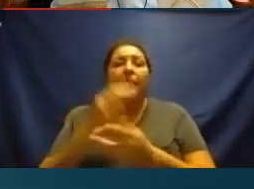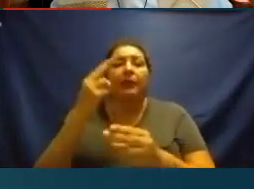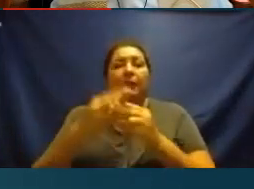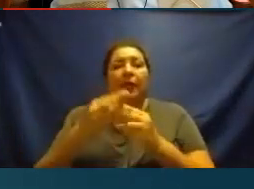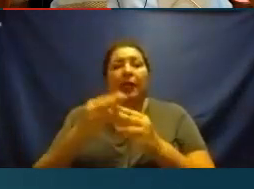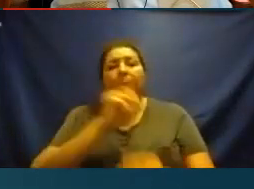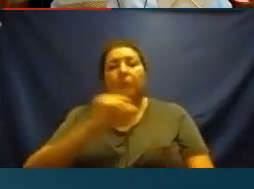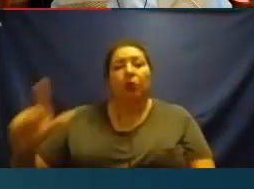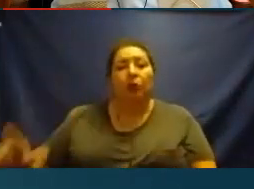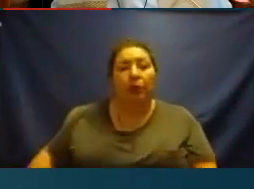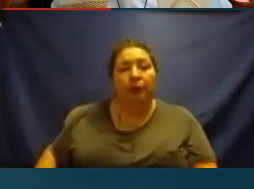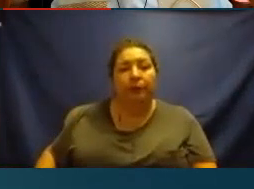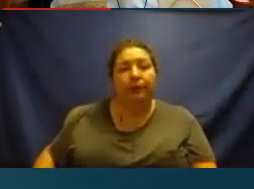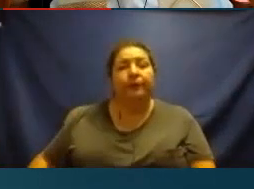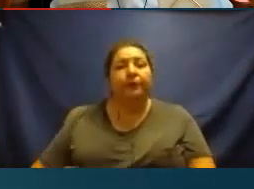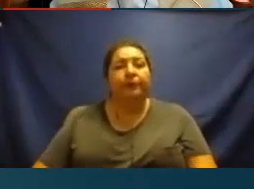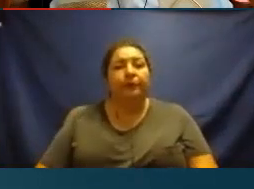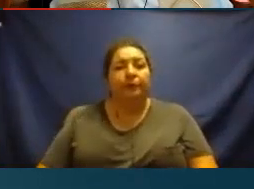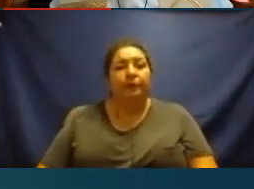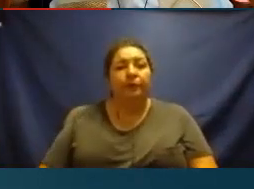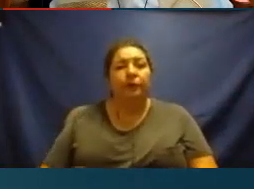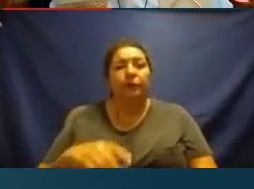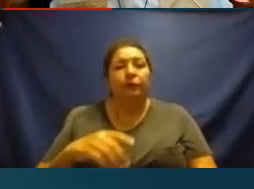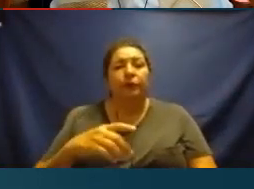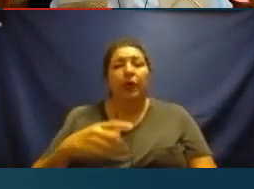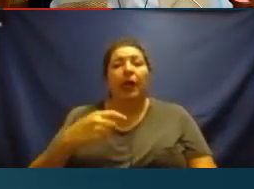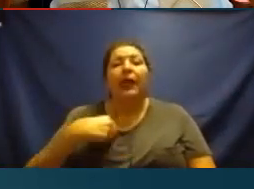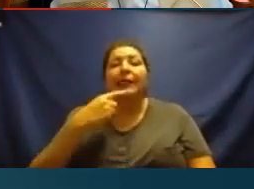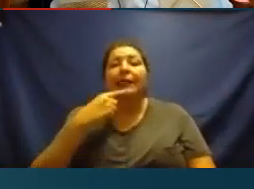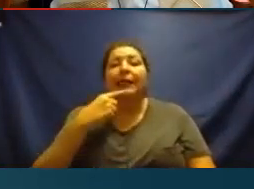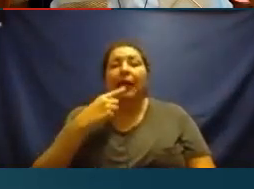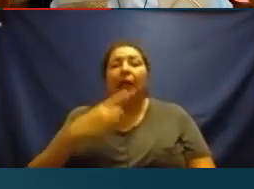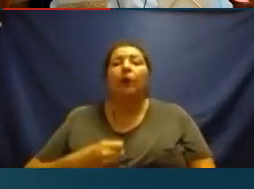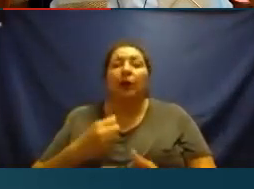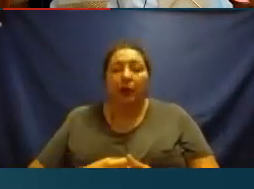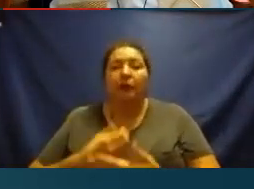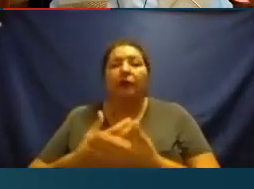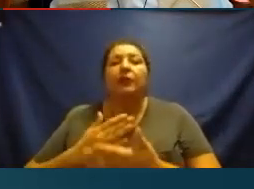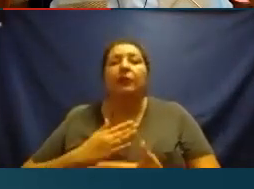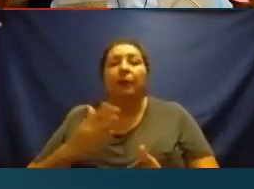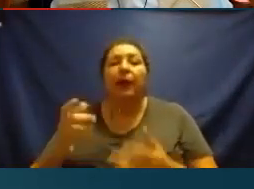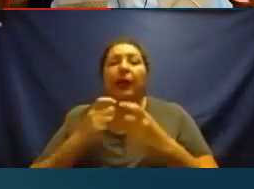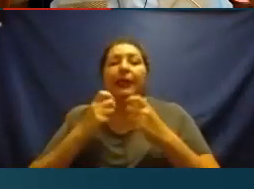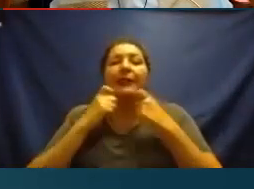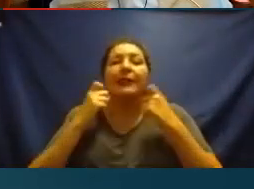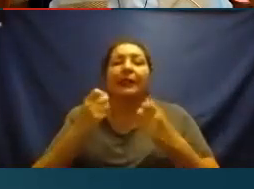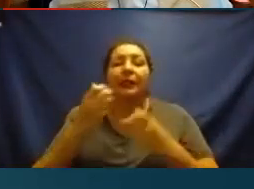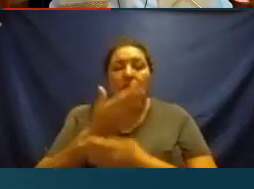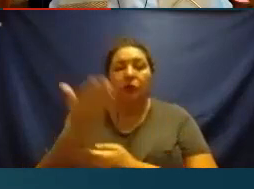Lord. I said I will confess my transgressions unto the Lord.